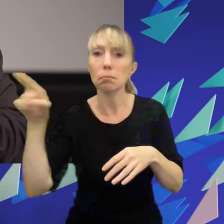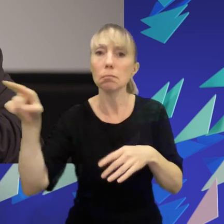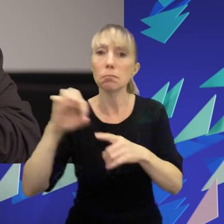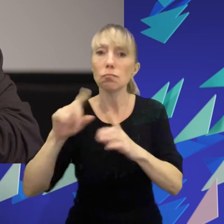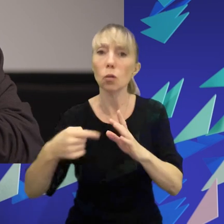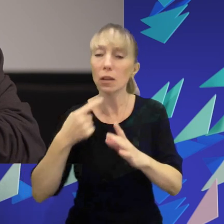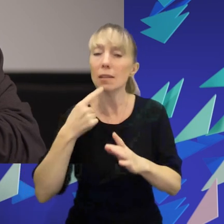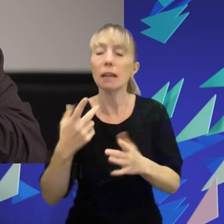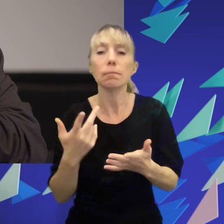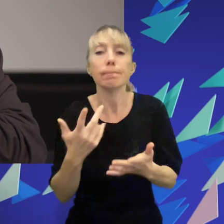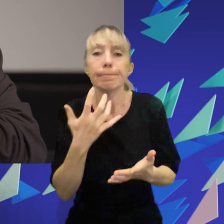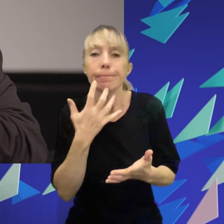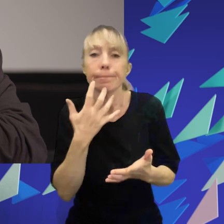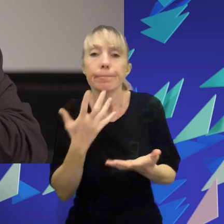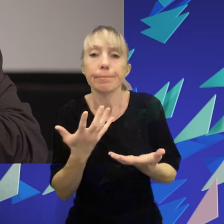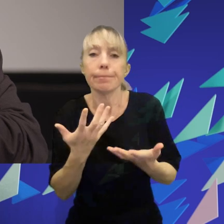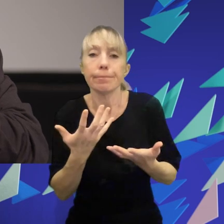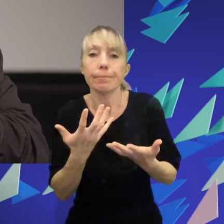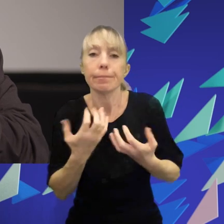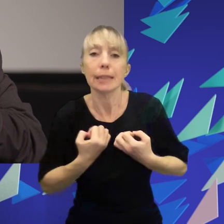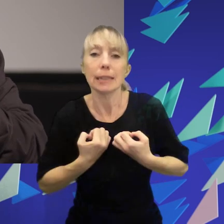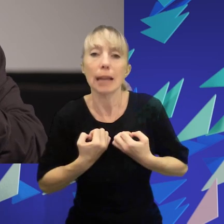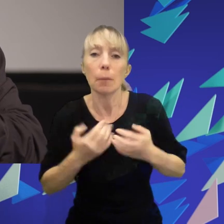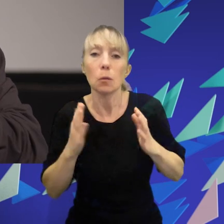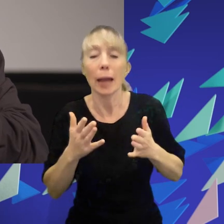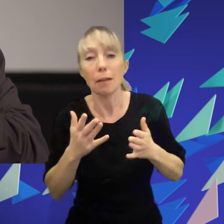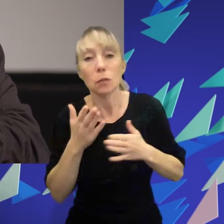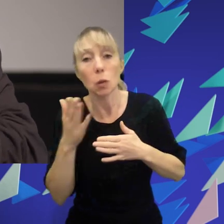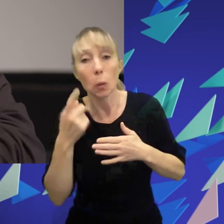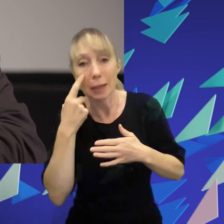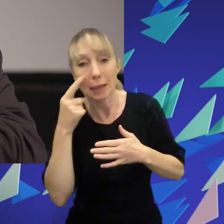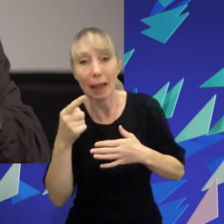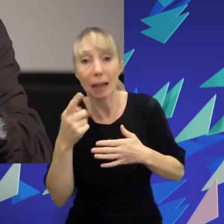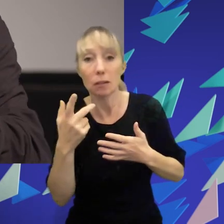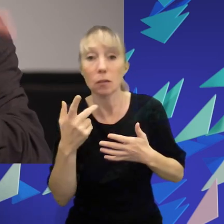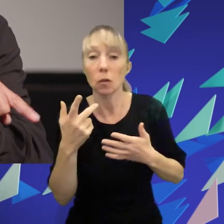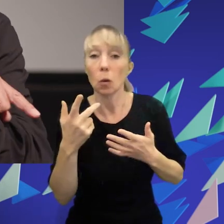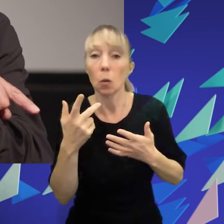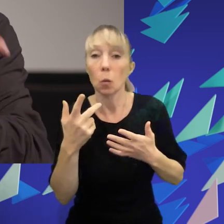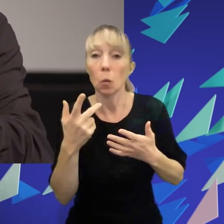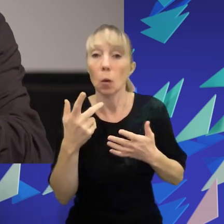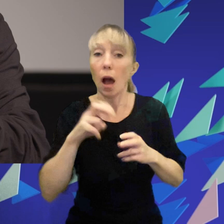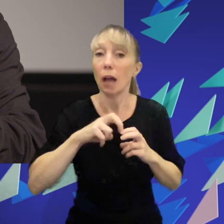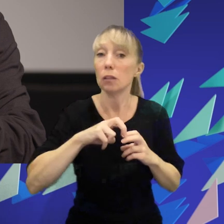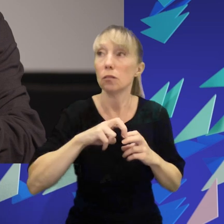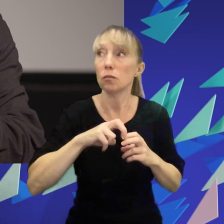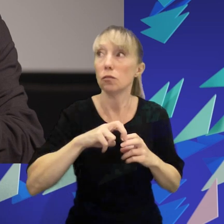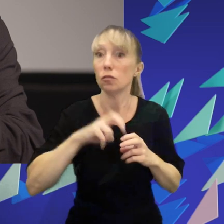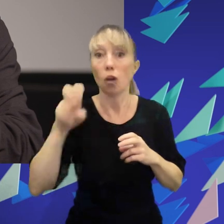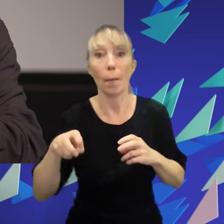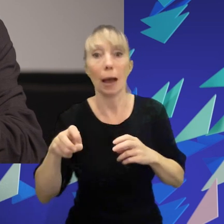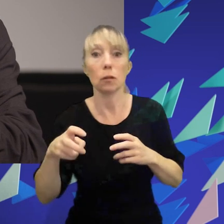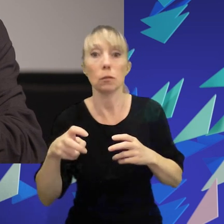we accept that we have to go and see if that will be able to, blah, blah, blah, blah. So I jumped back to something that I developed